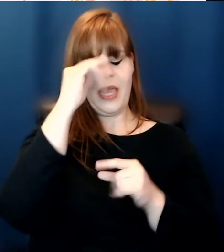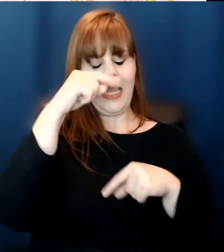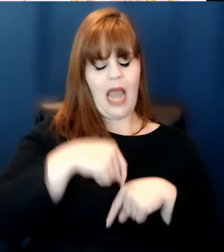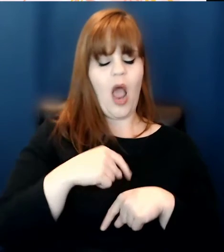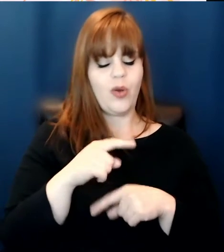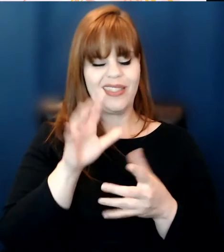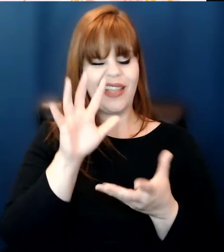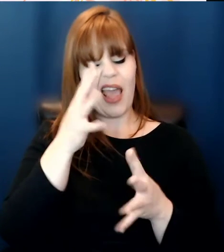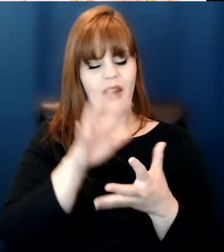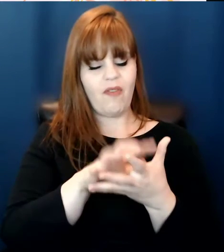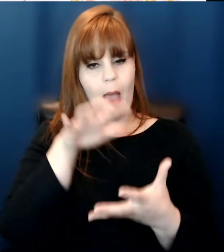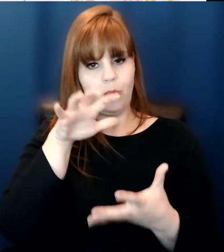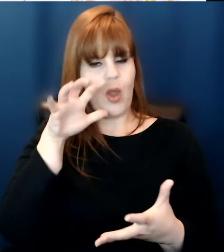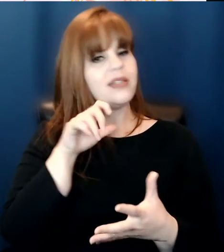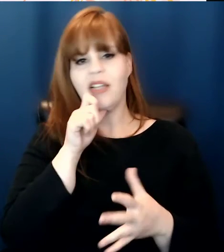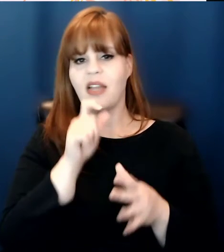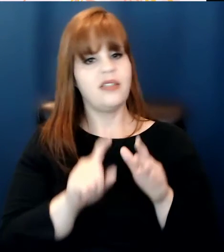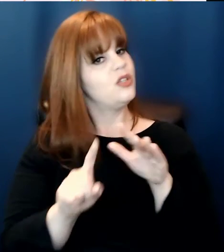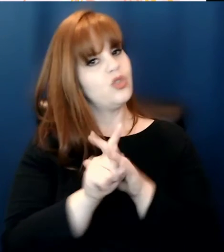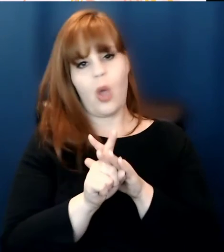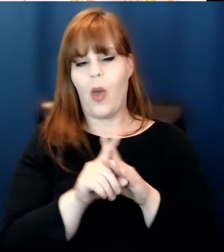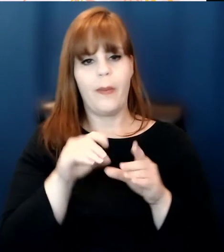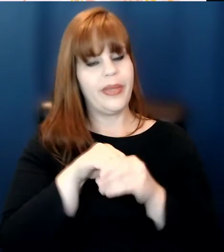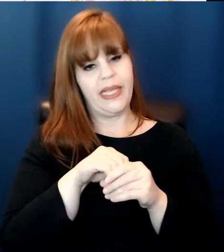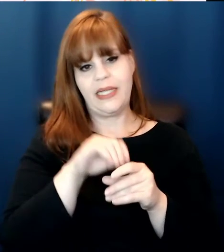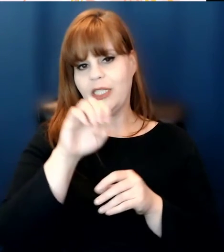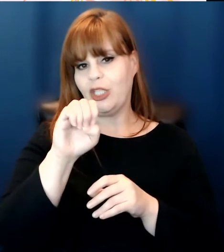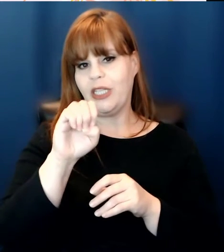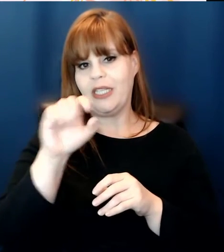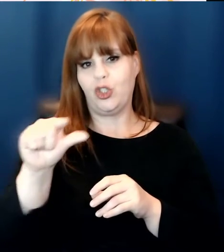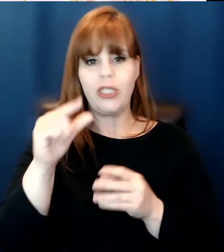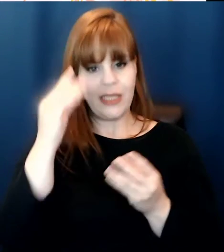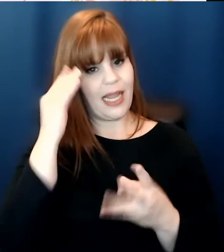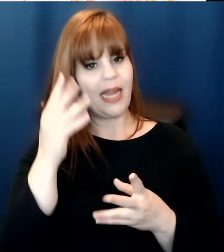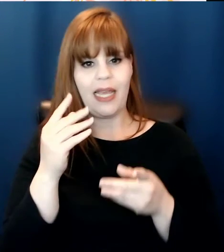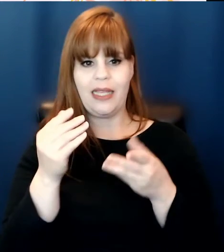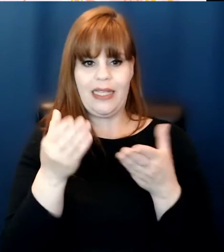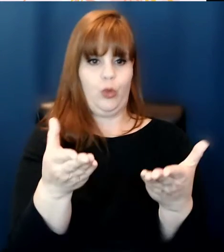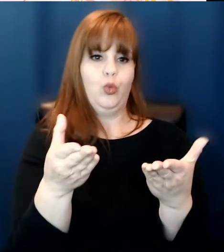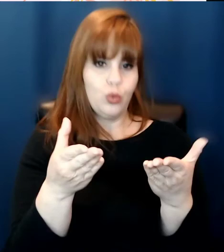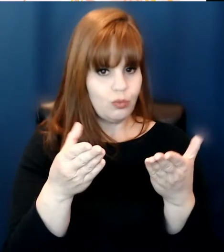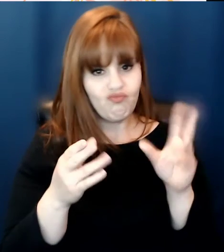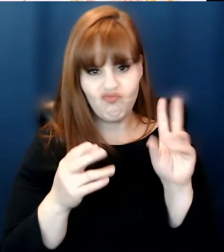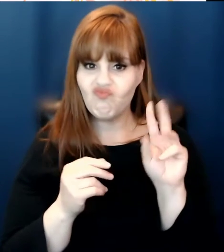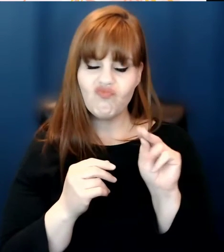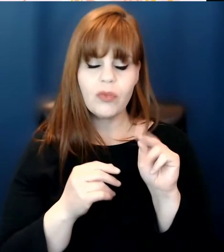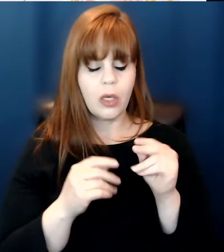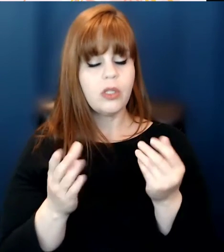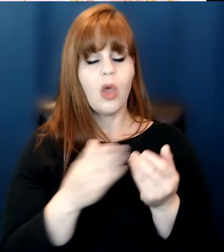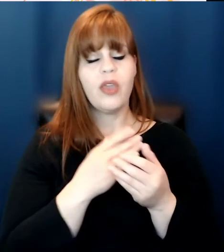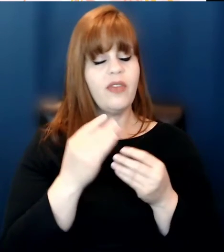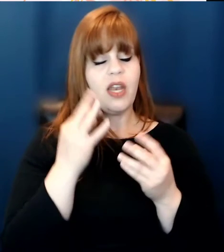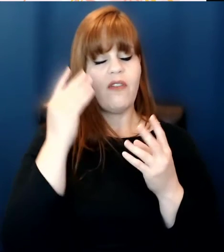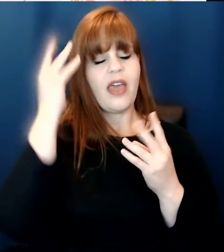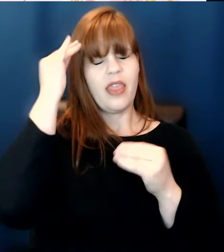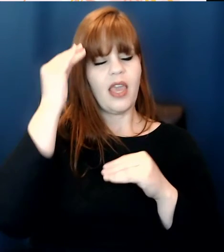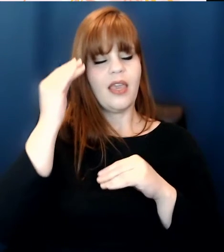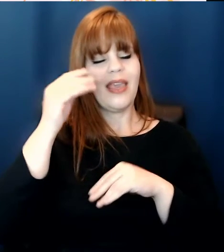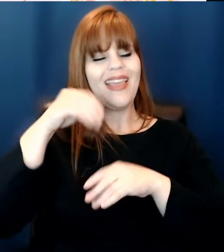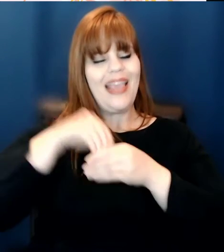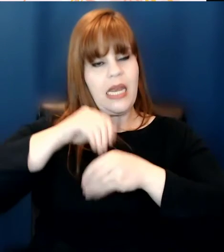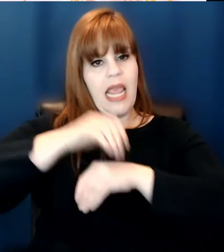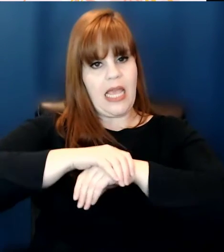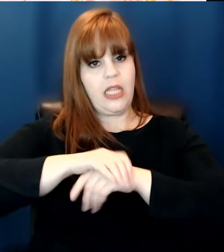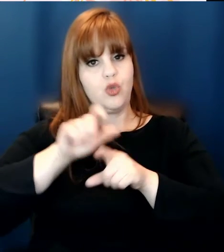is such an abstract thought, it actually doesn't show up in the EEG data here. So even if I think up in